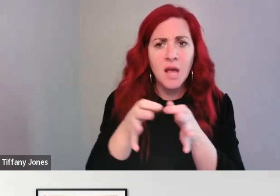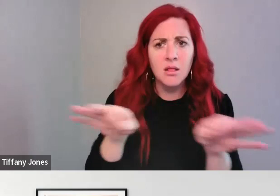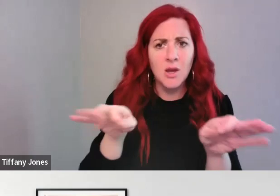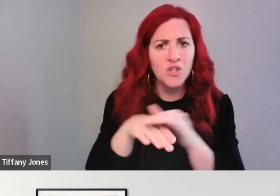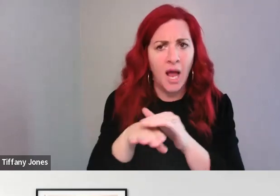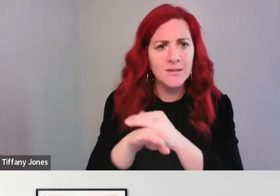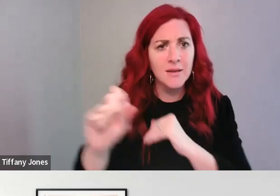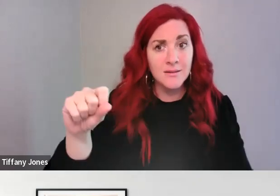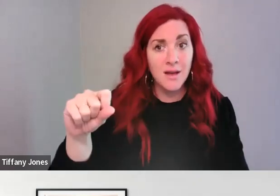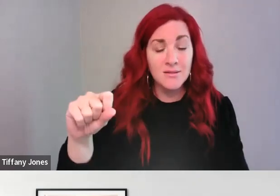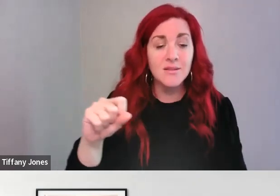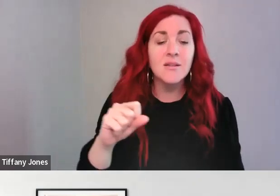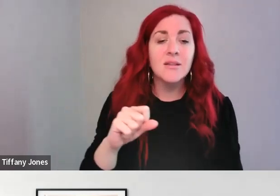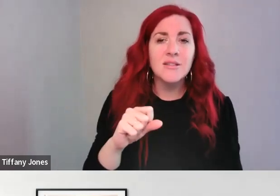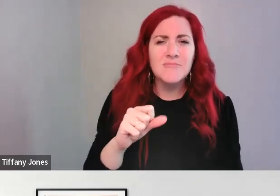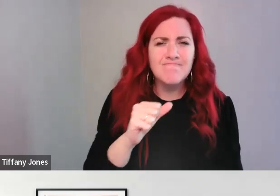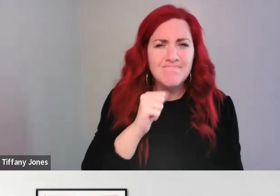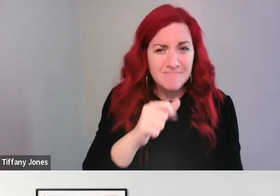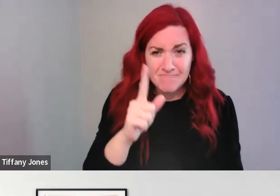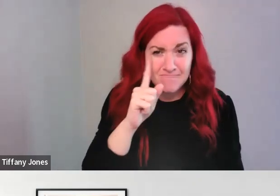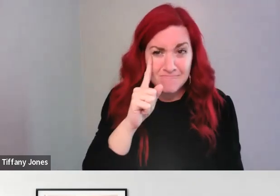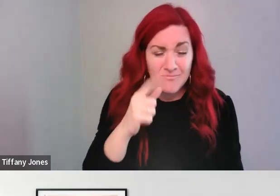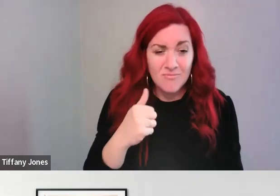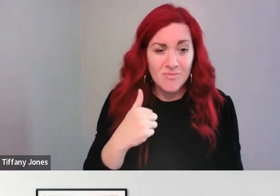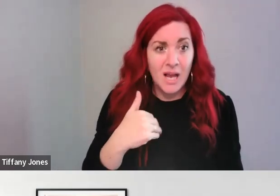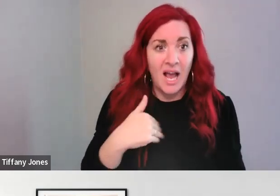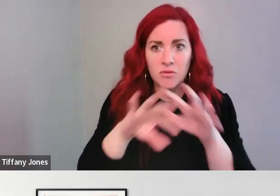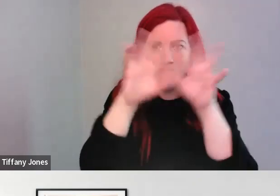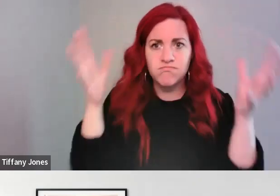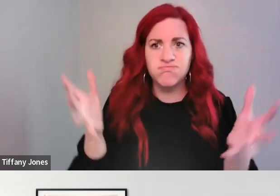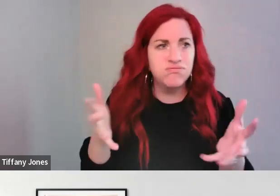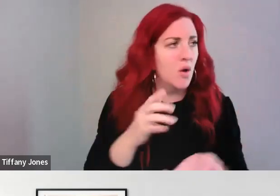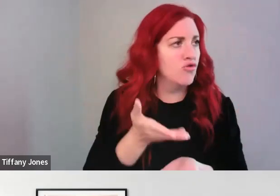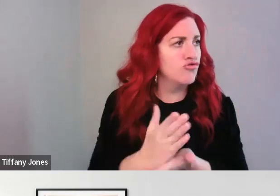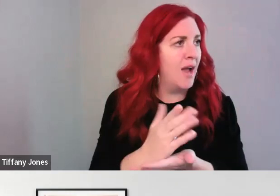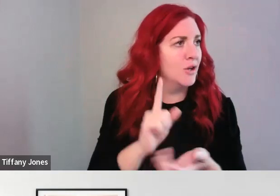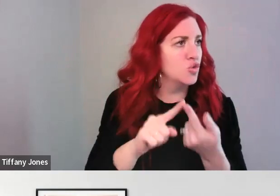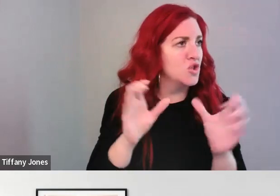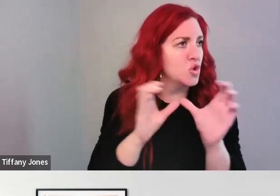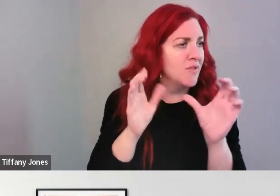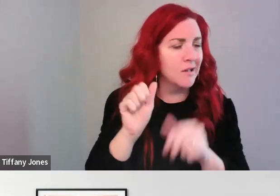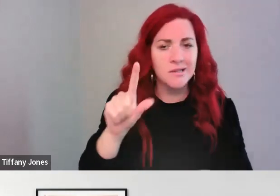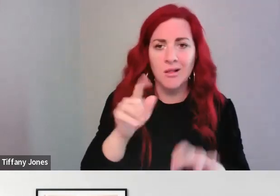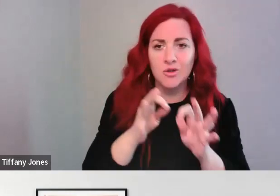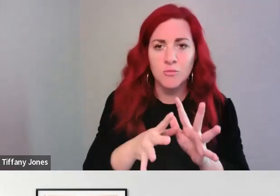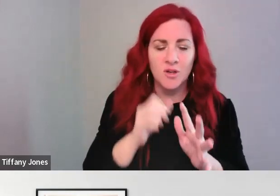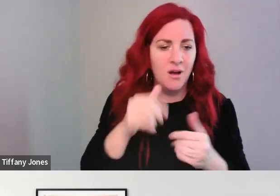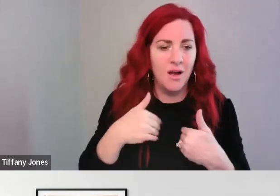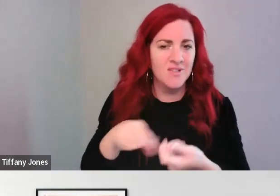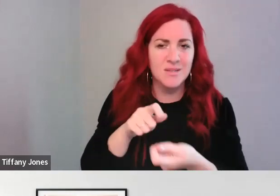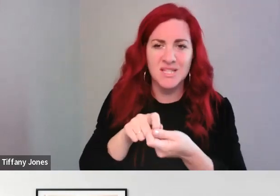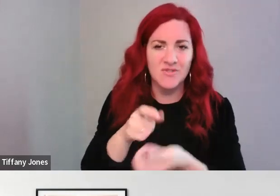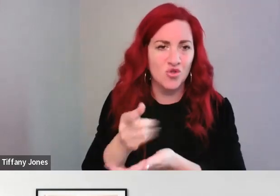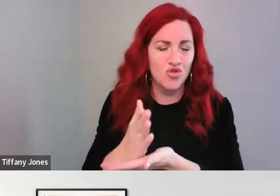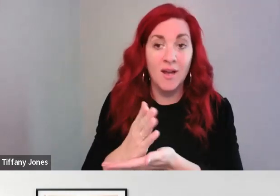But I think, I don't think there is a blanket right to a certified ASL interpreter. What there is a right